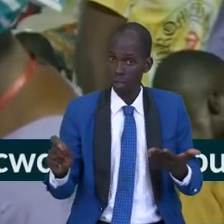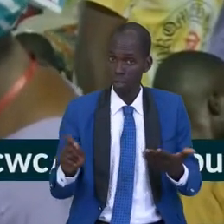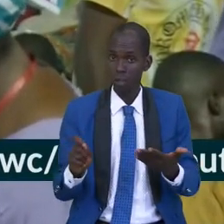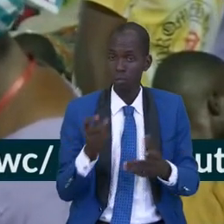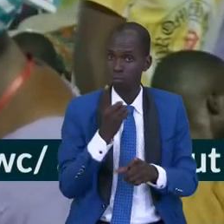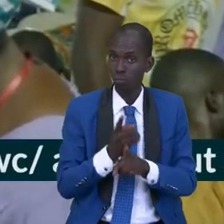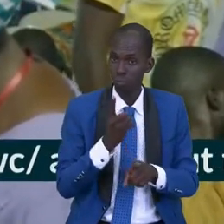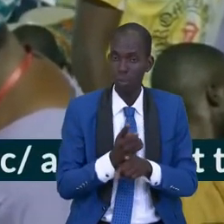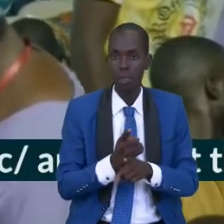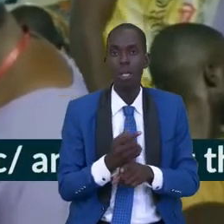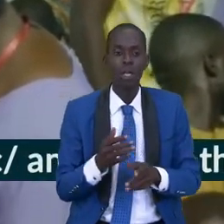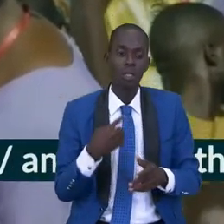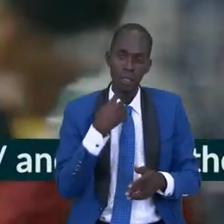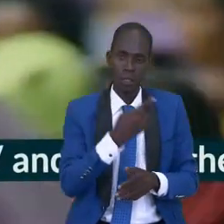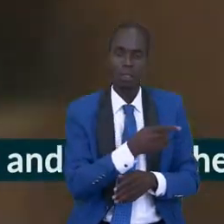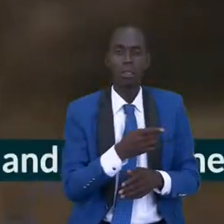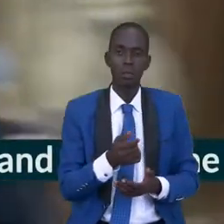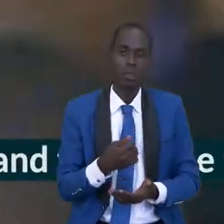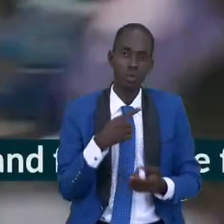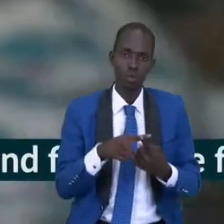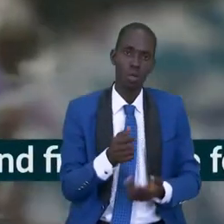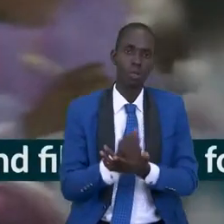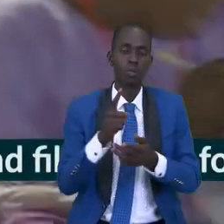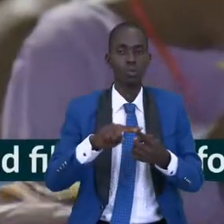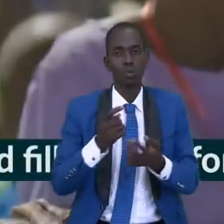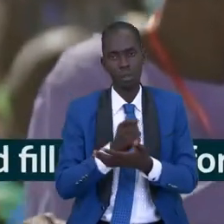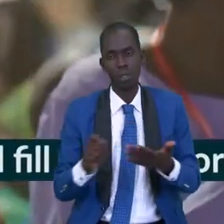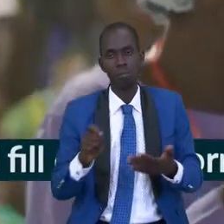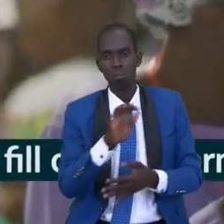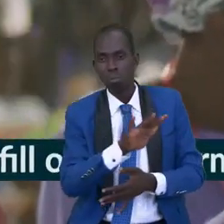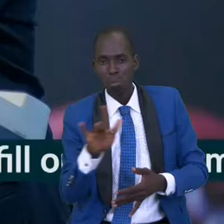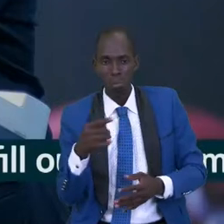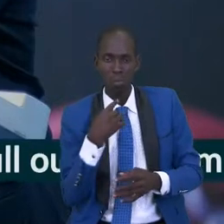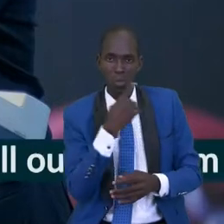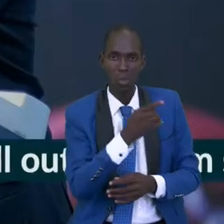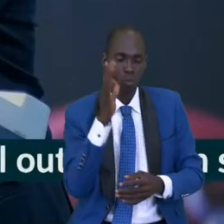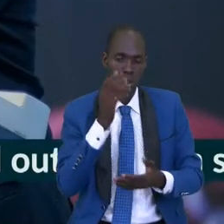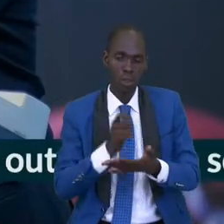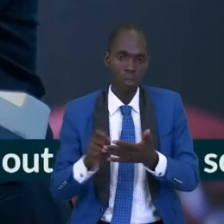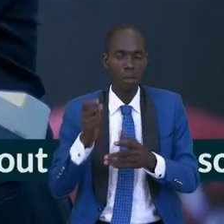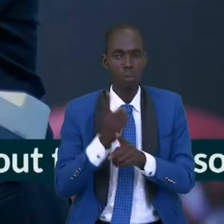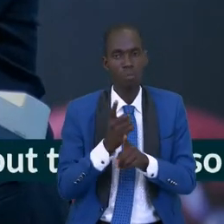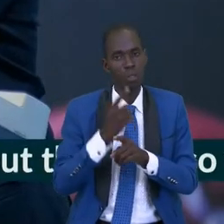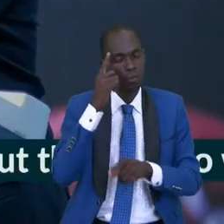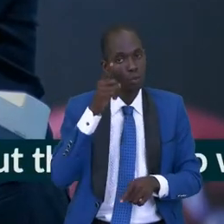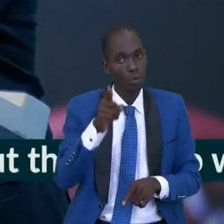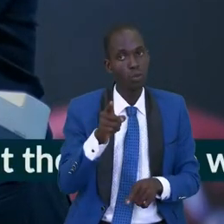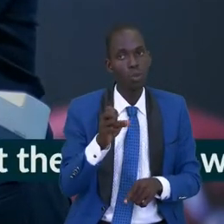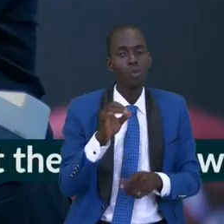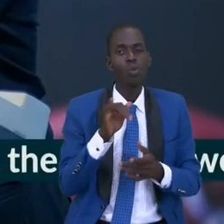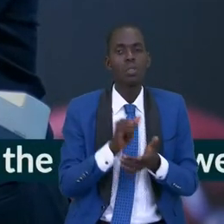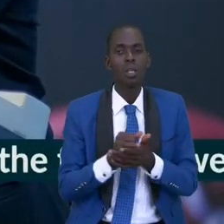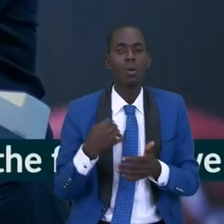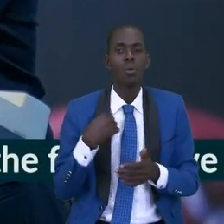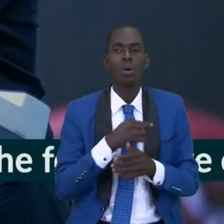This time is very important. Our Father in the Lord is waiting so that